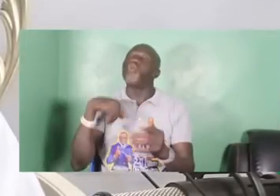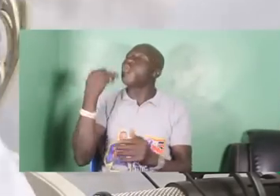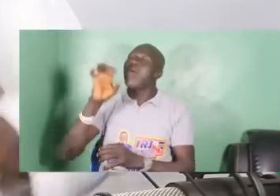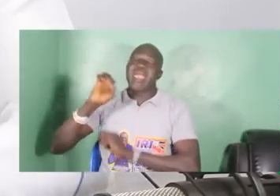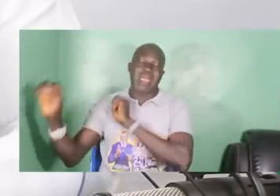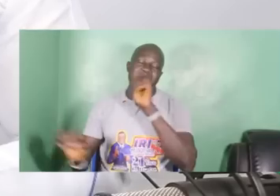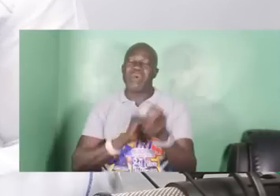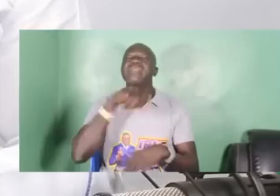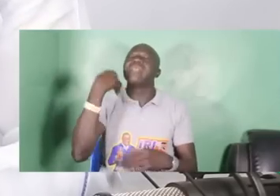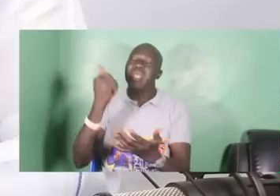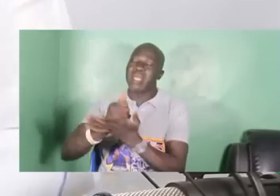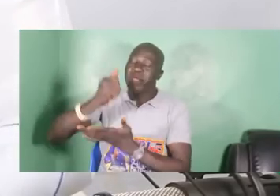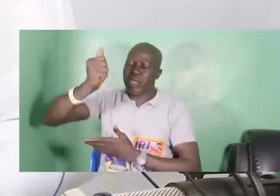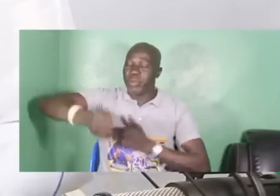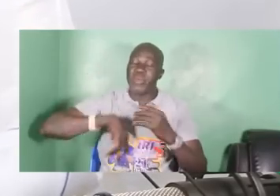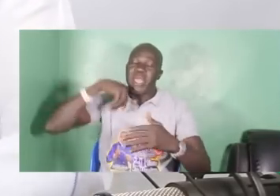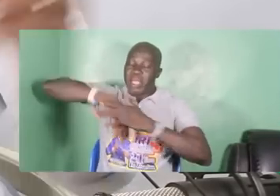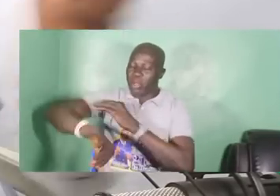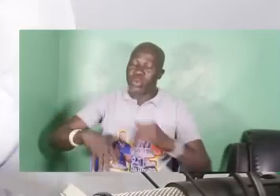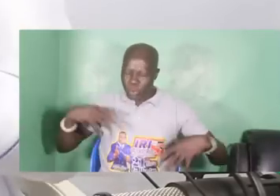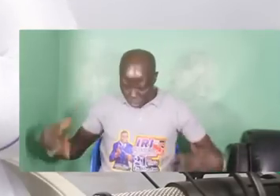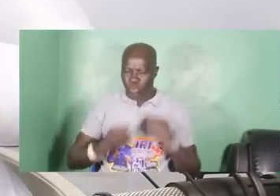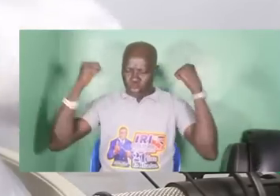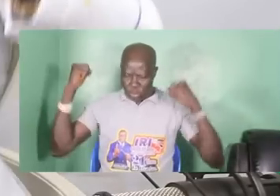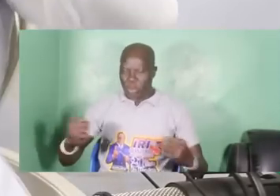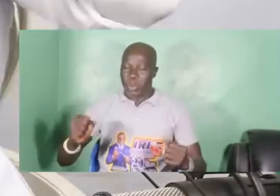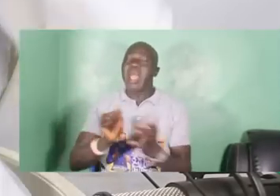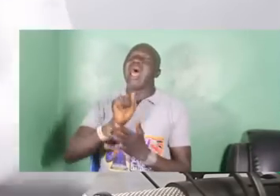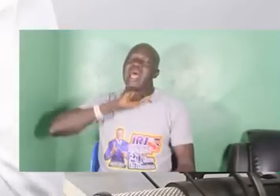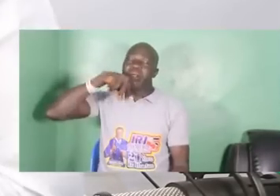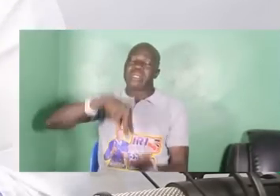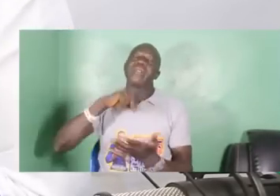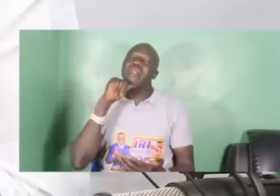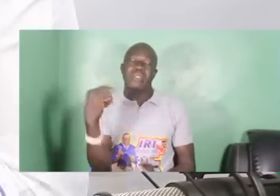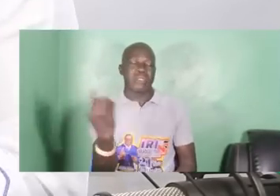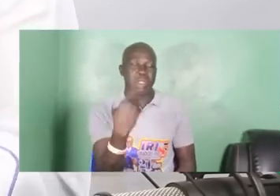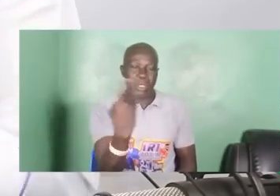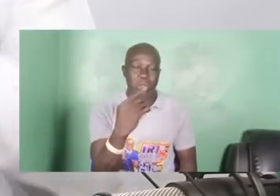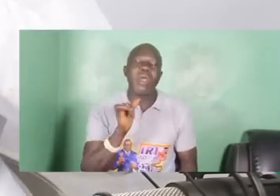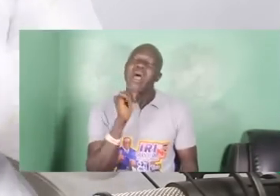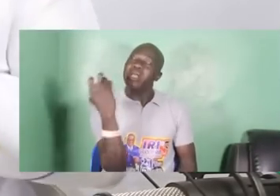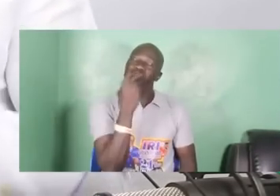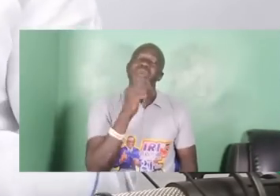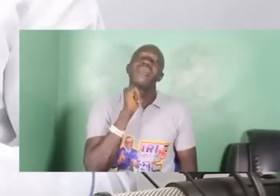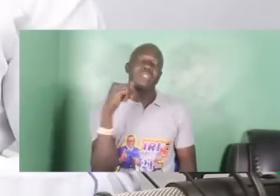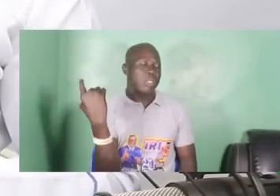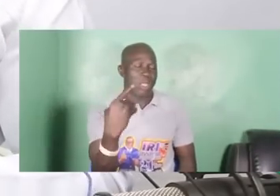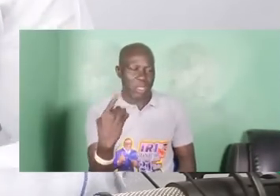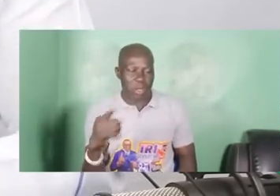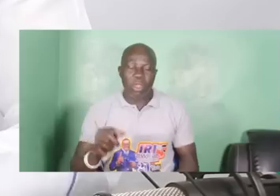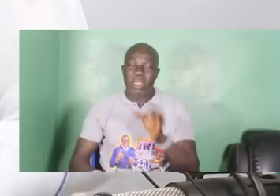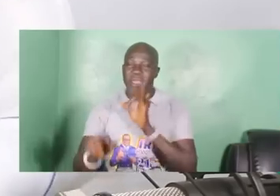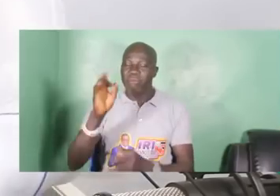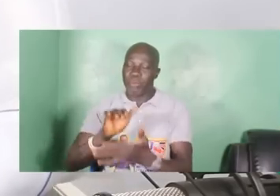Everyone that can save me. Can you say? You say I never see. I stand not alone. I speak not